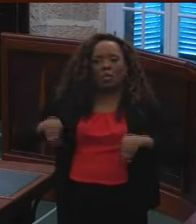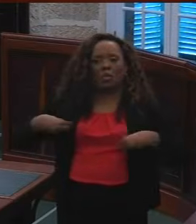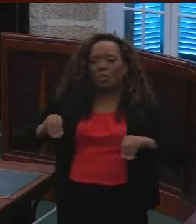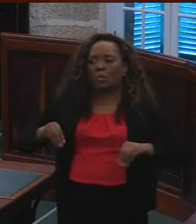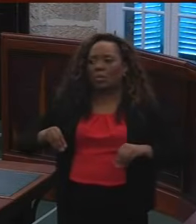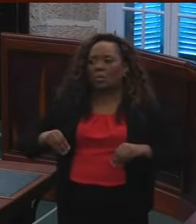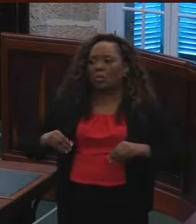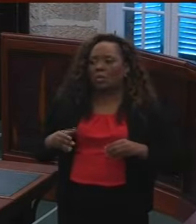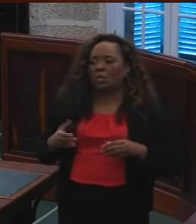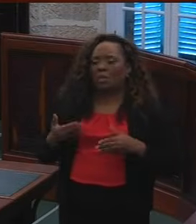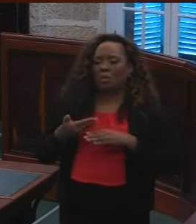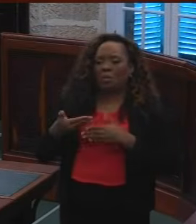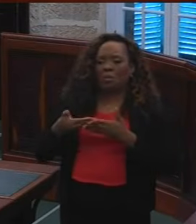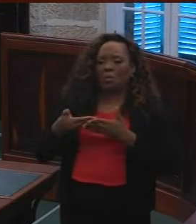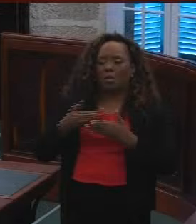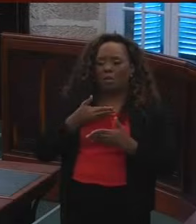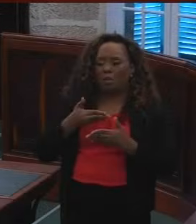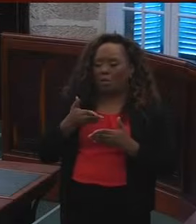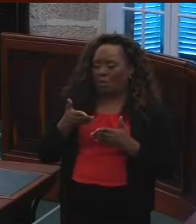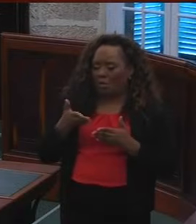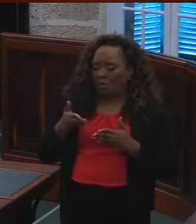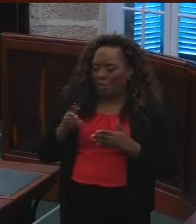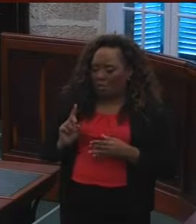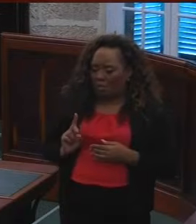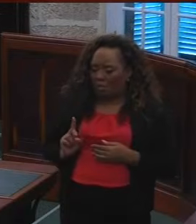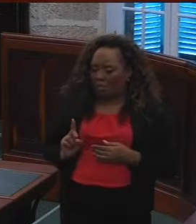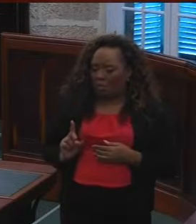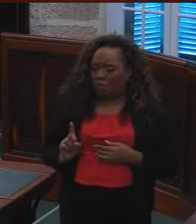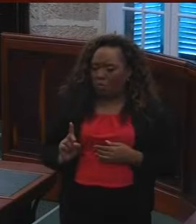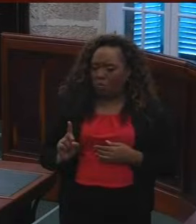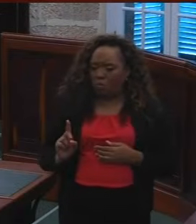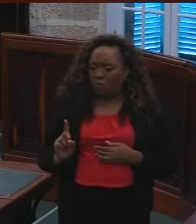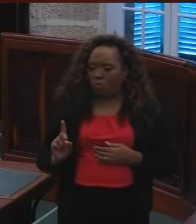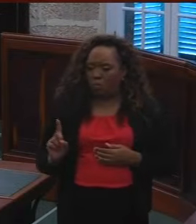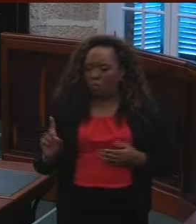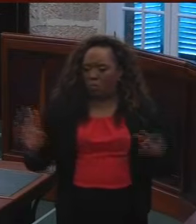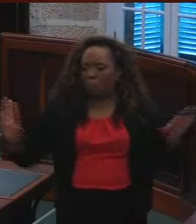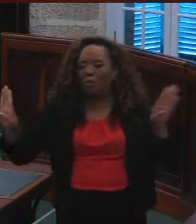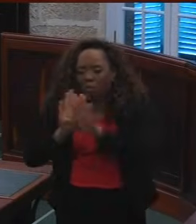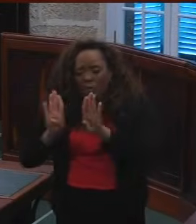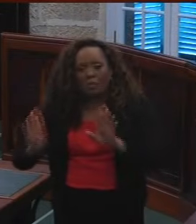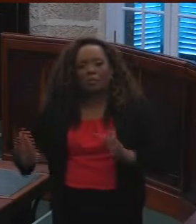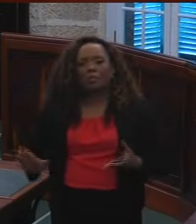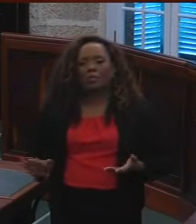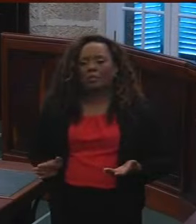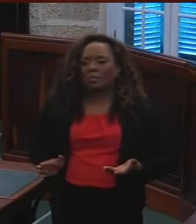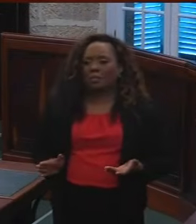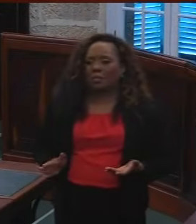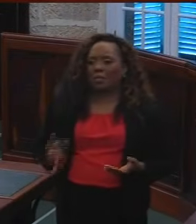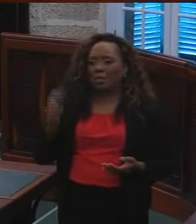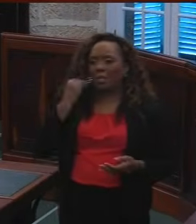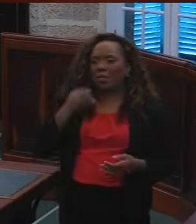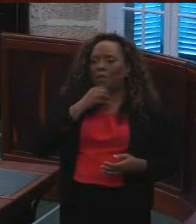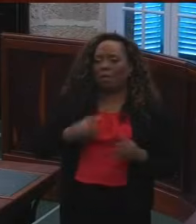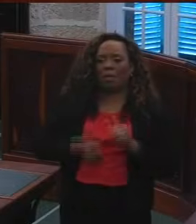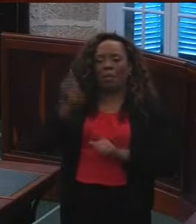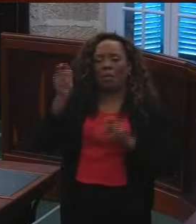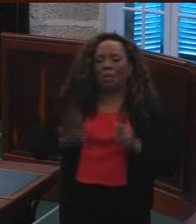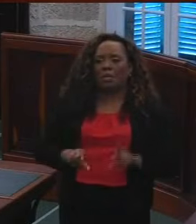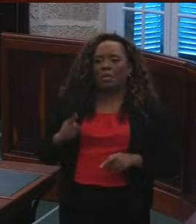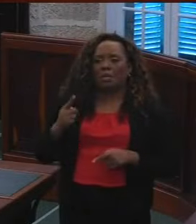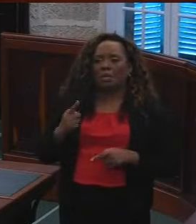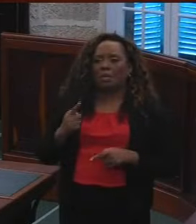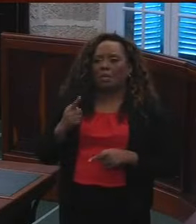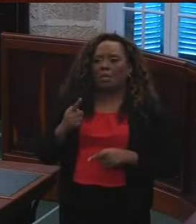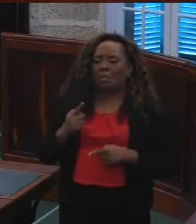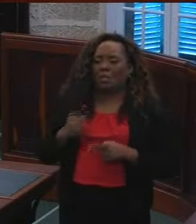get in properly, the door slamming back, Mr. Speaker. So you cannot cross the road if you're an older person, you cannot cross in a hurry. If you're